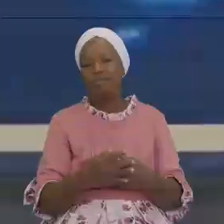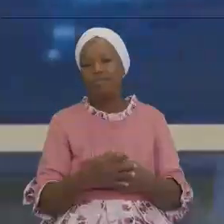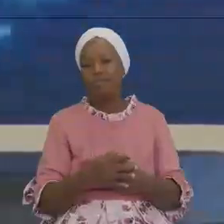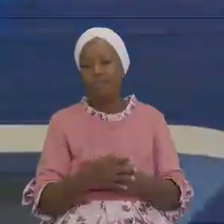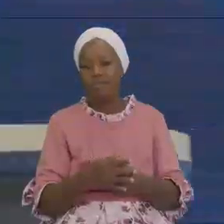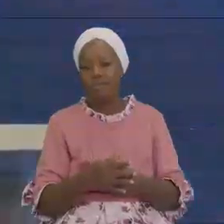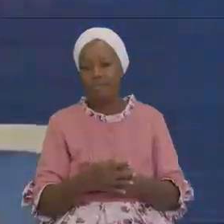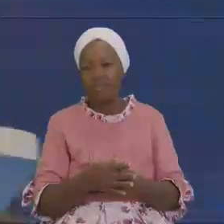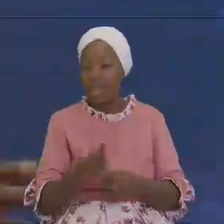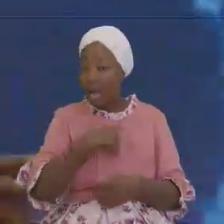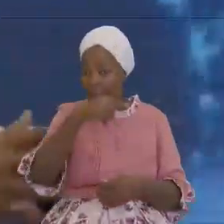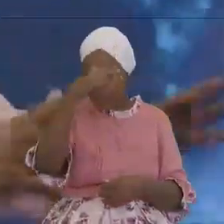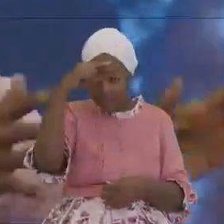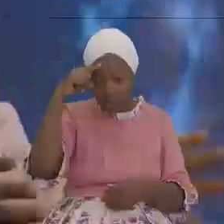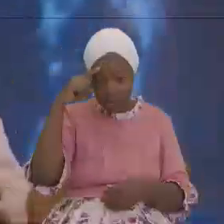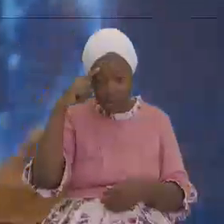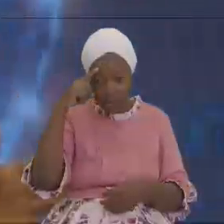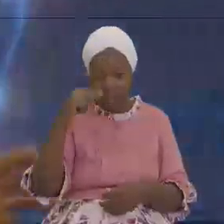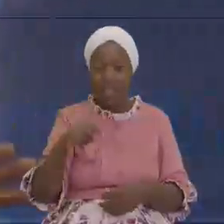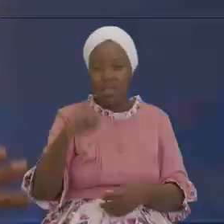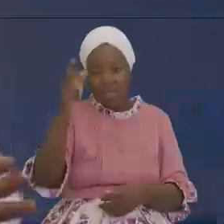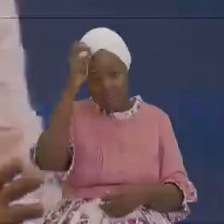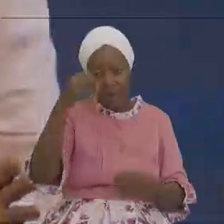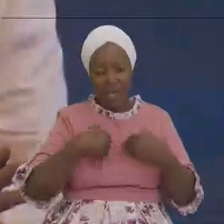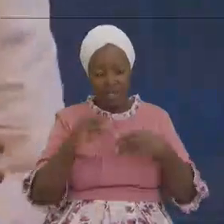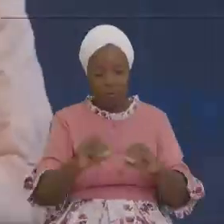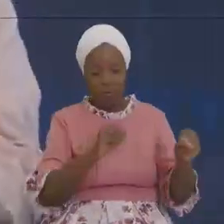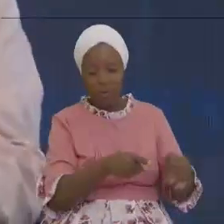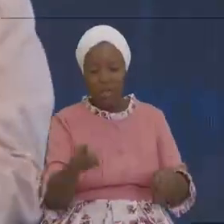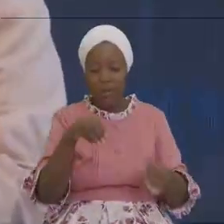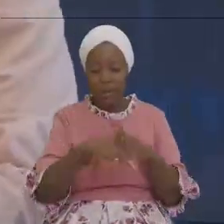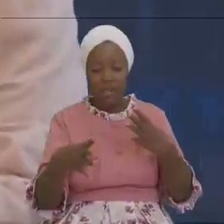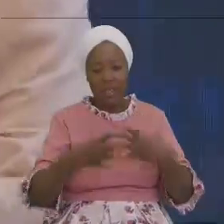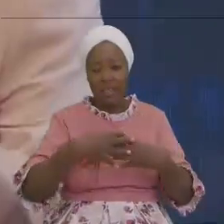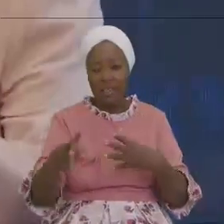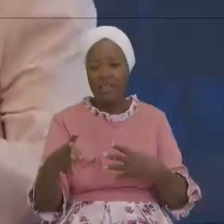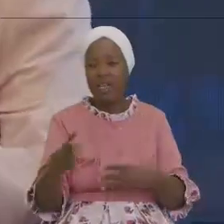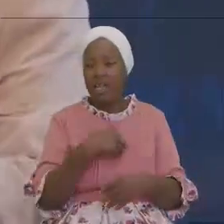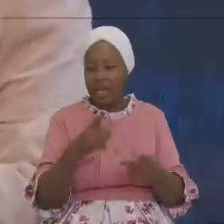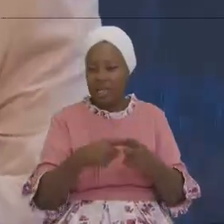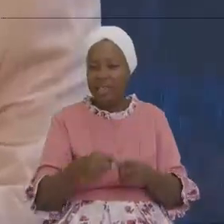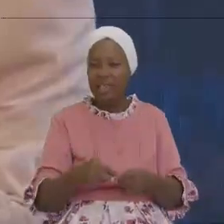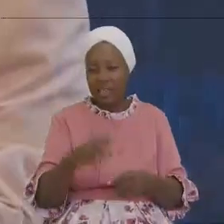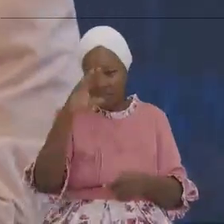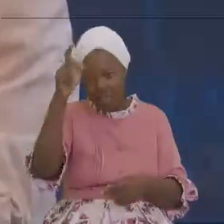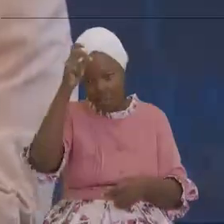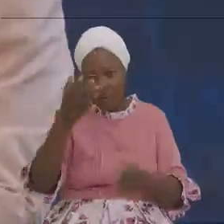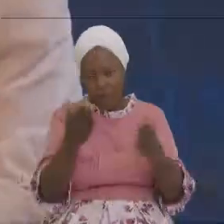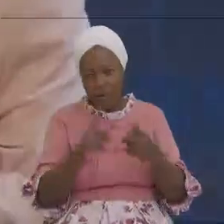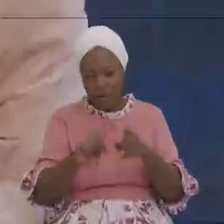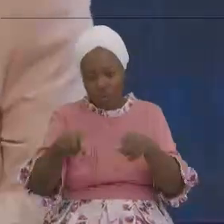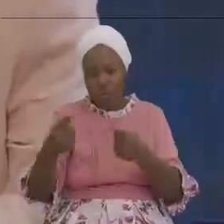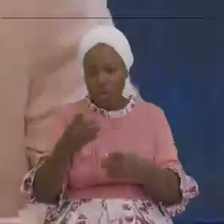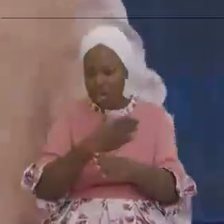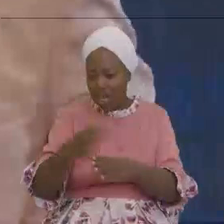And because he has put them in the cage, and he wants to go away from that cage to look for